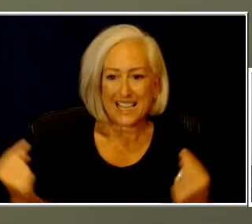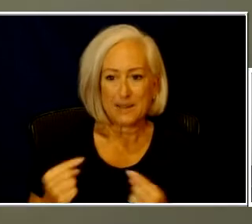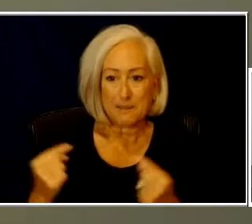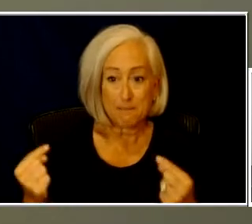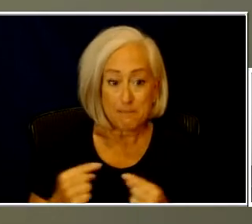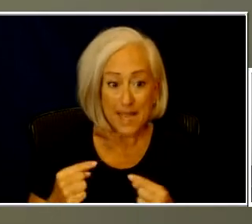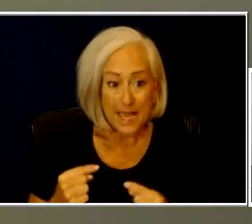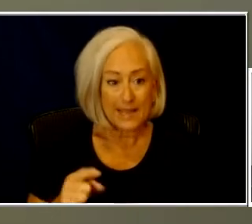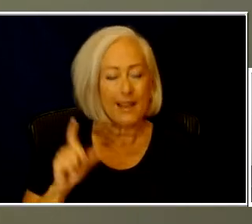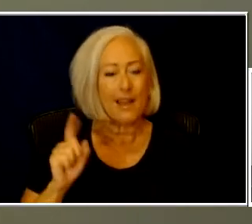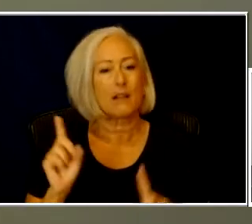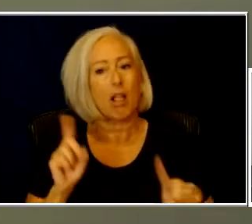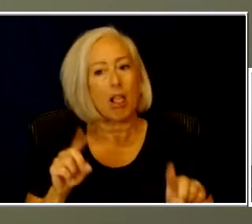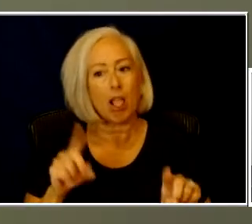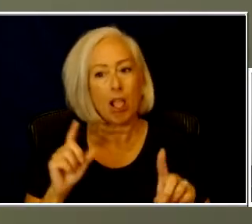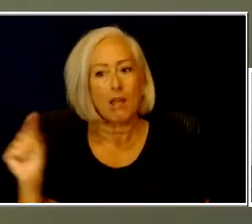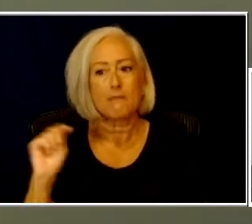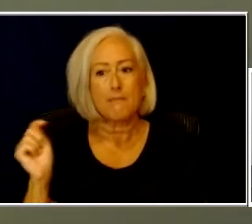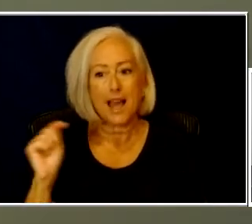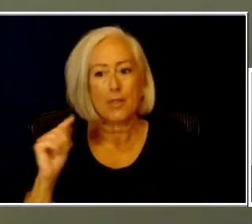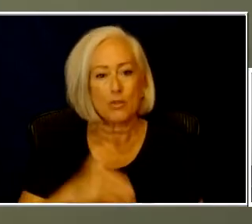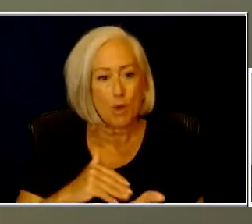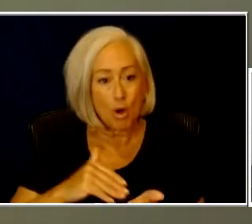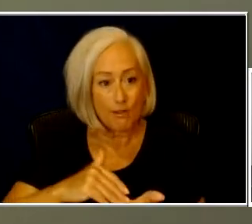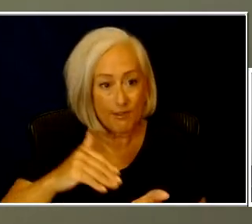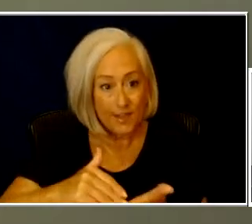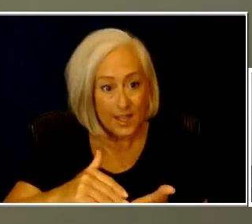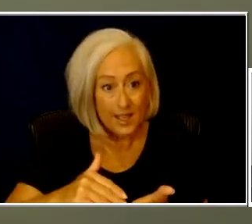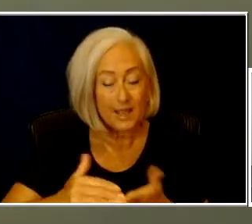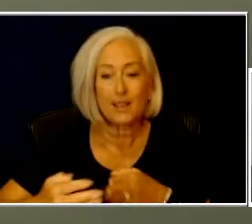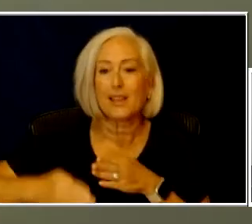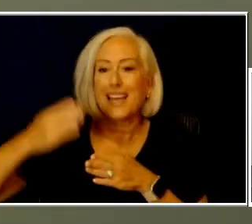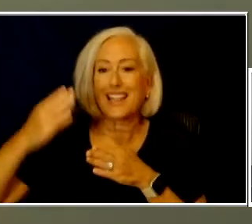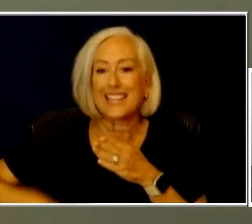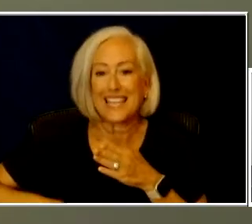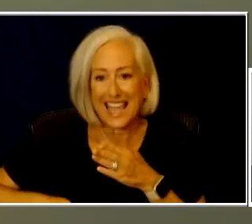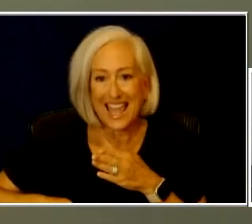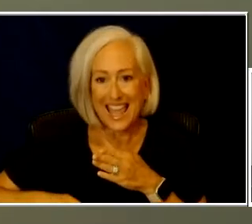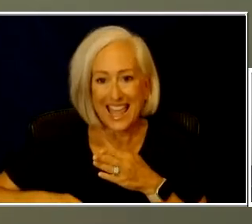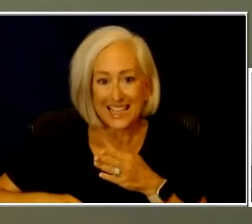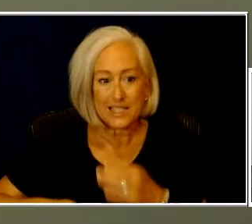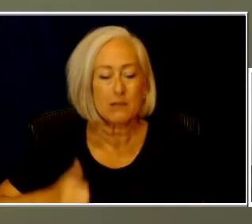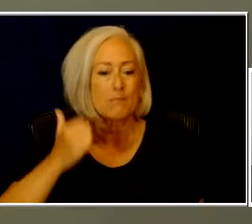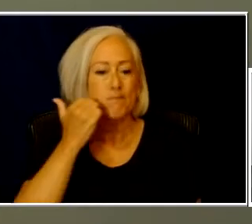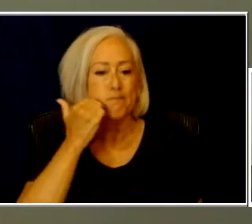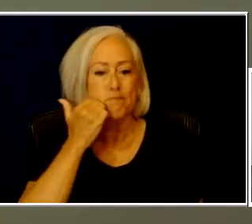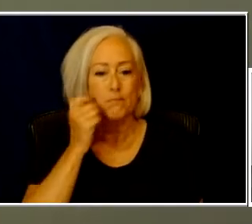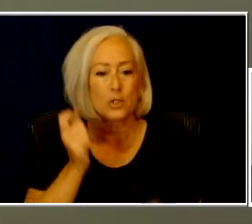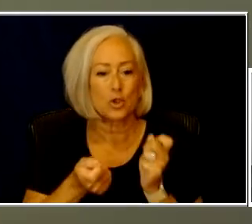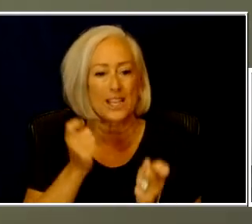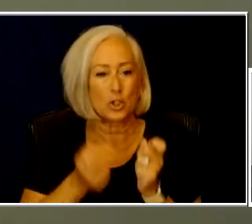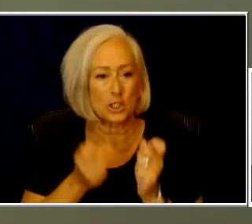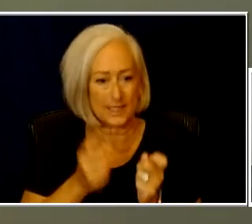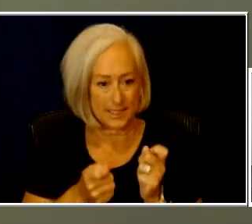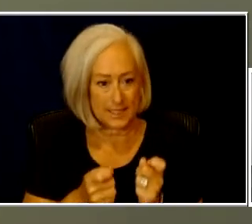urinate frequently. And towards the very end, I started having menstrual changes. And